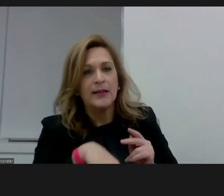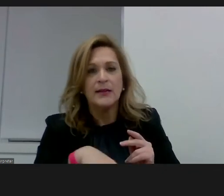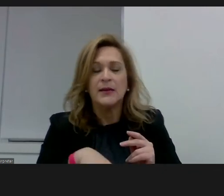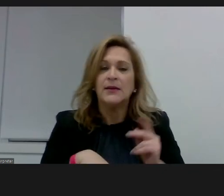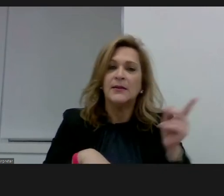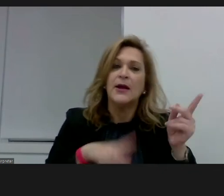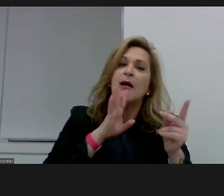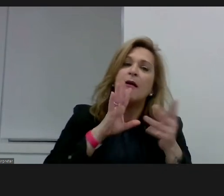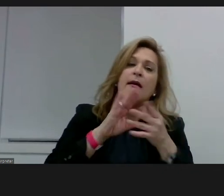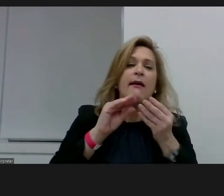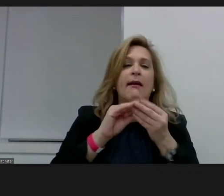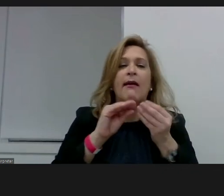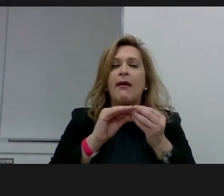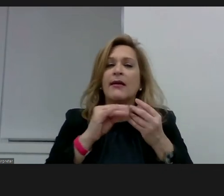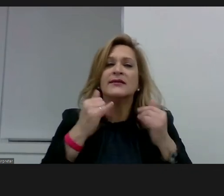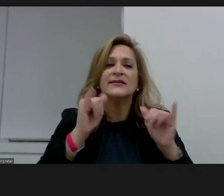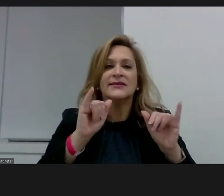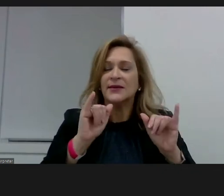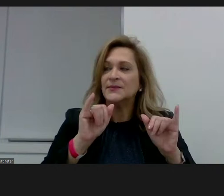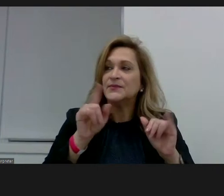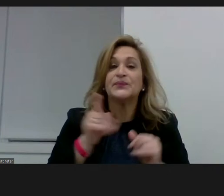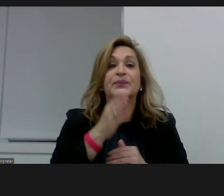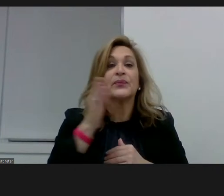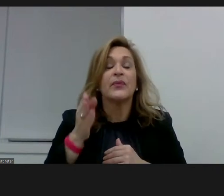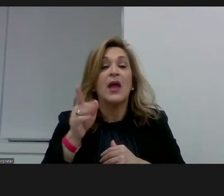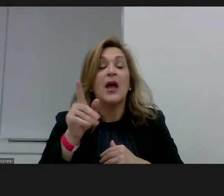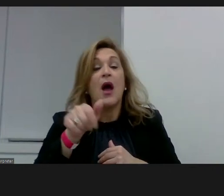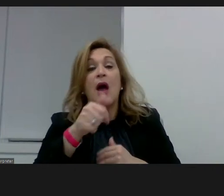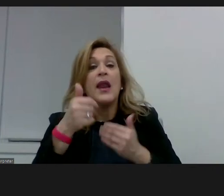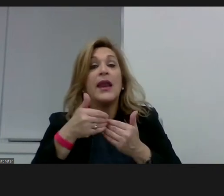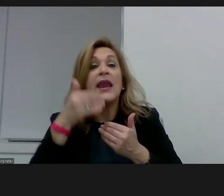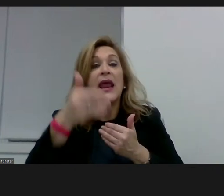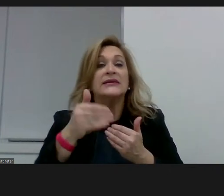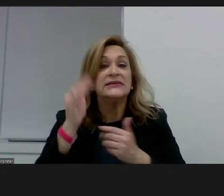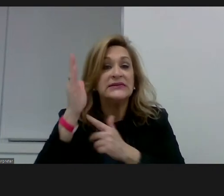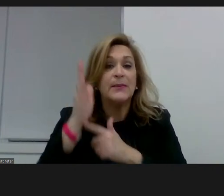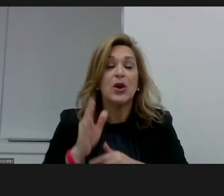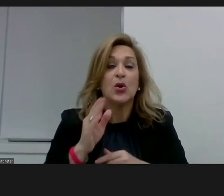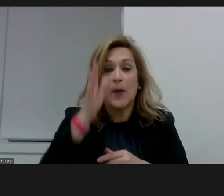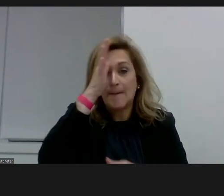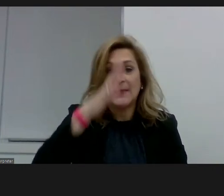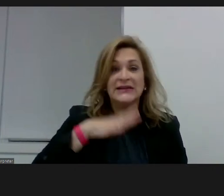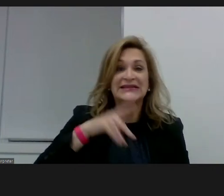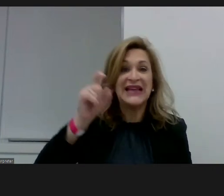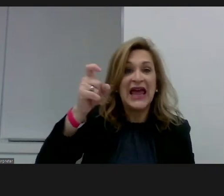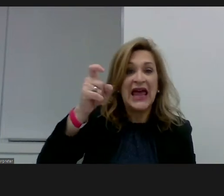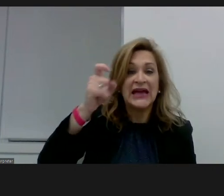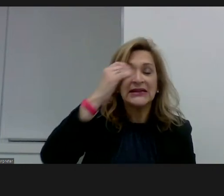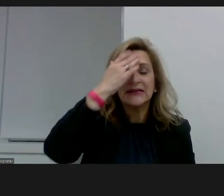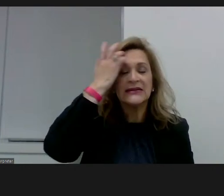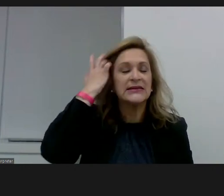The next speaker is Mr. X, followed by Christopher Greif.